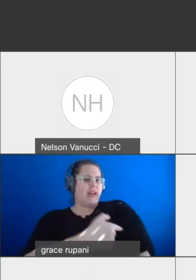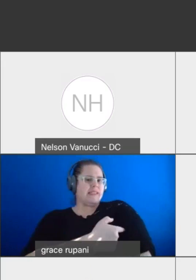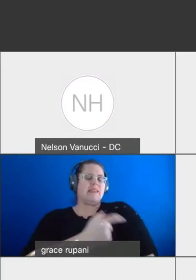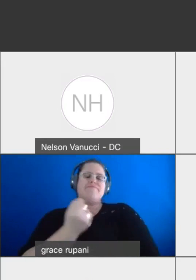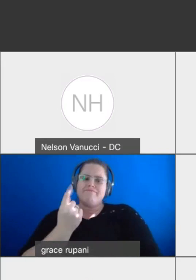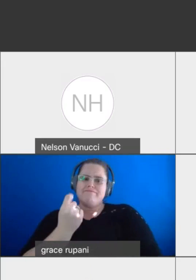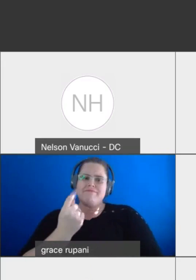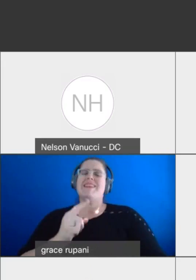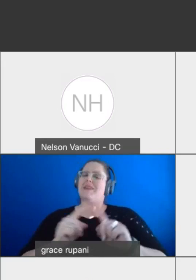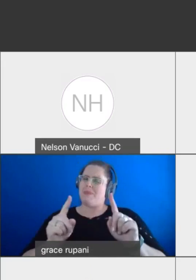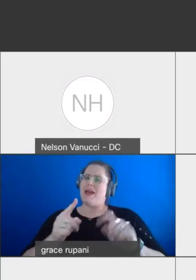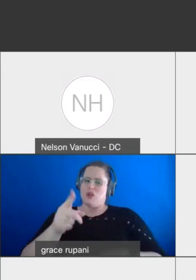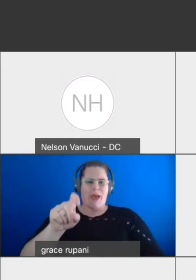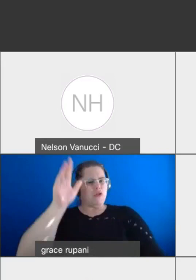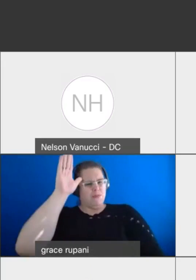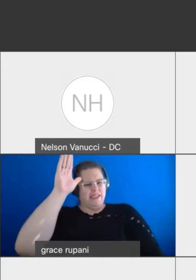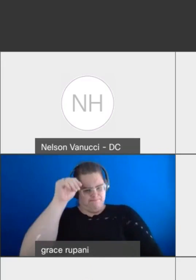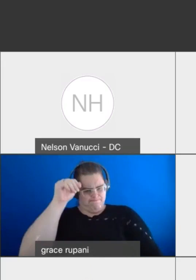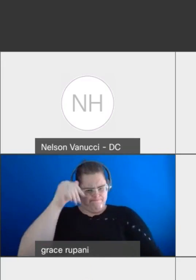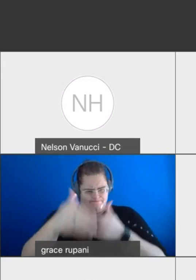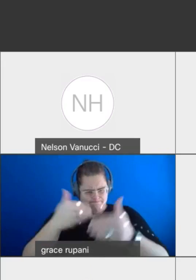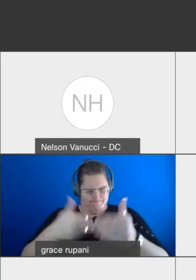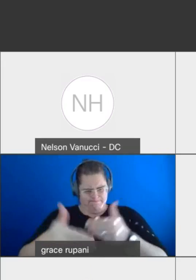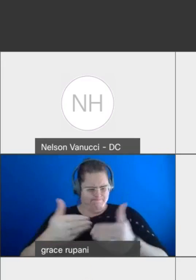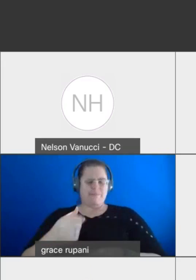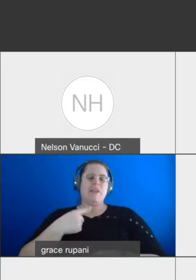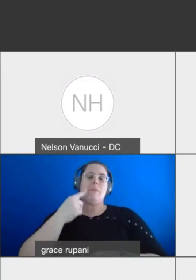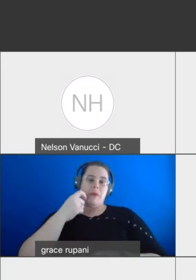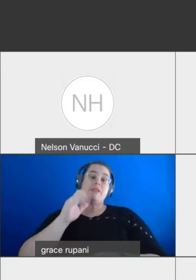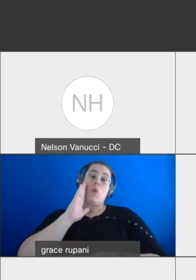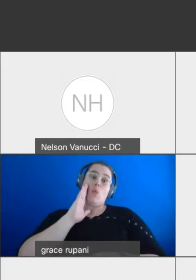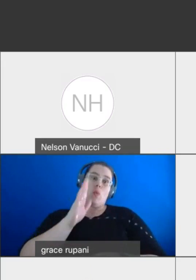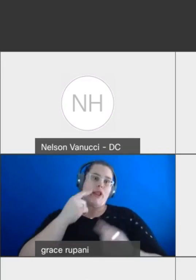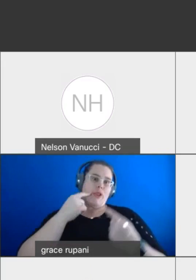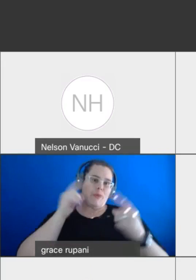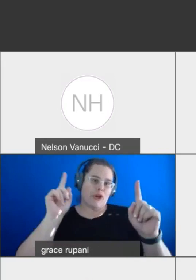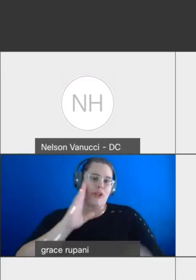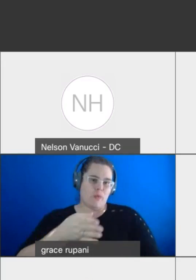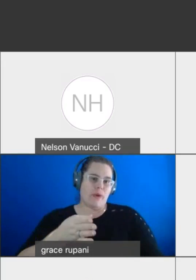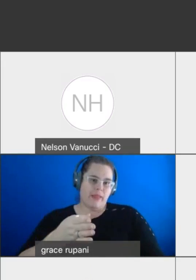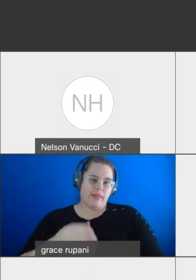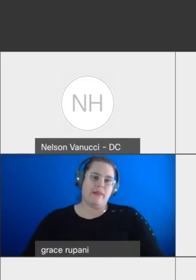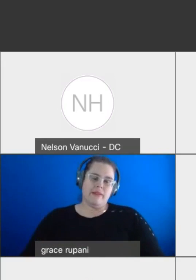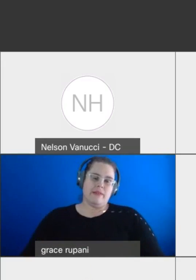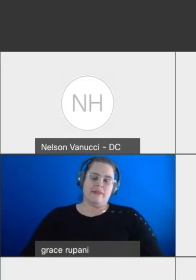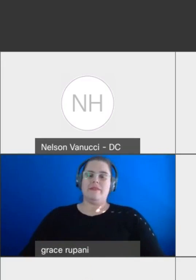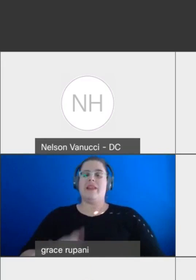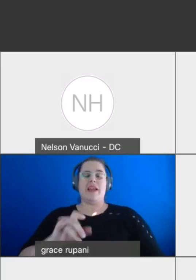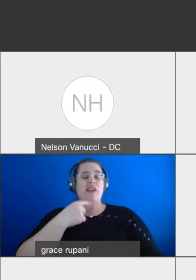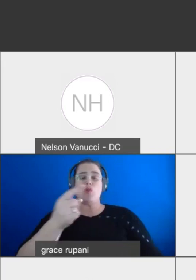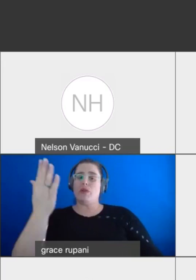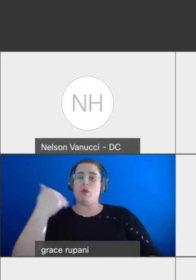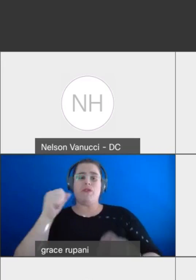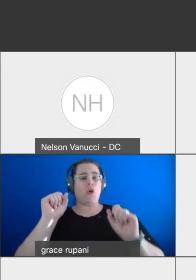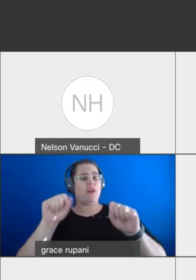be persistent, because it does pay off. And as I said, you can register in all these different systems. You will